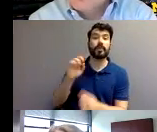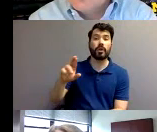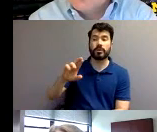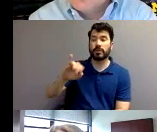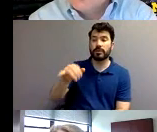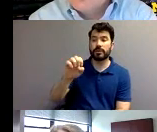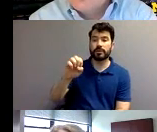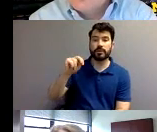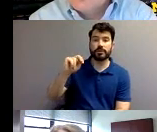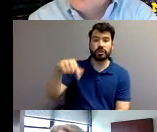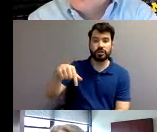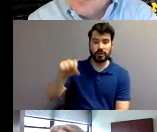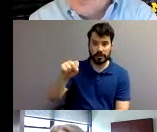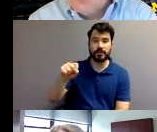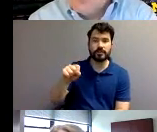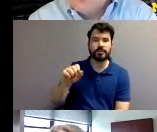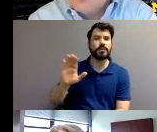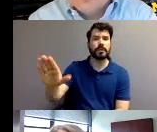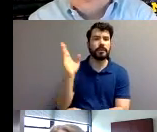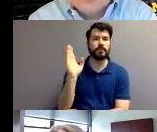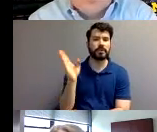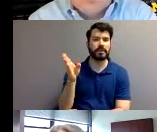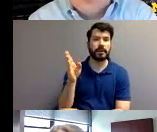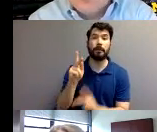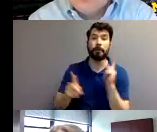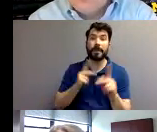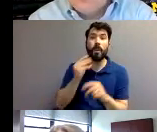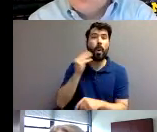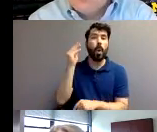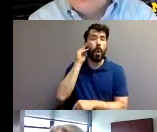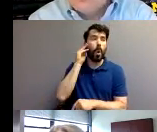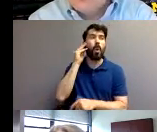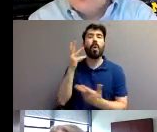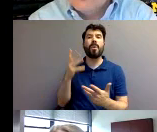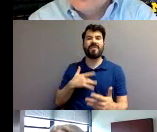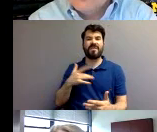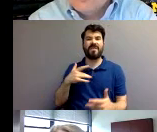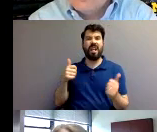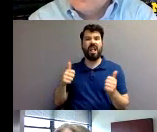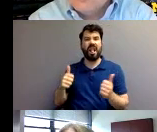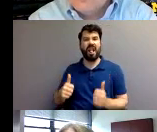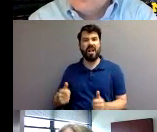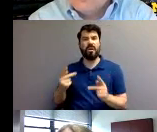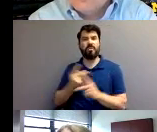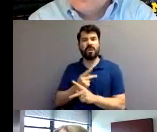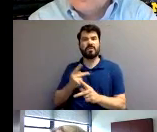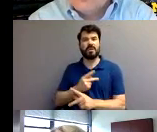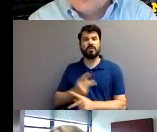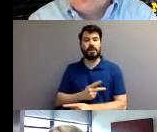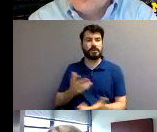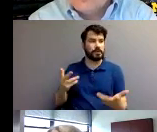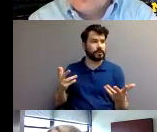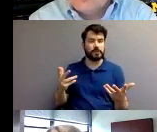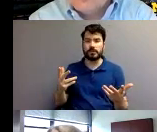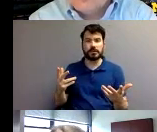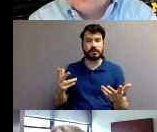there are patients who are progressing in symptoms at home who might be able to admitted to hospital home, or as we continue to work with payers and other